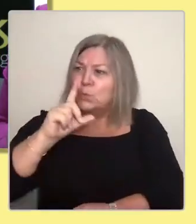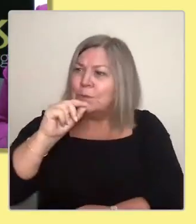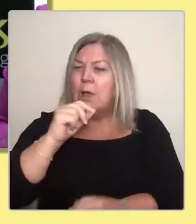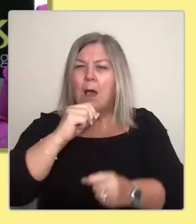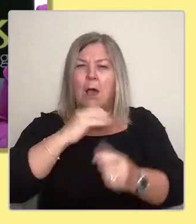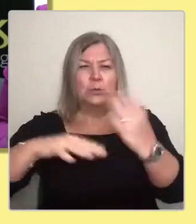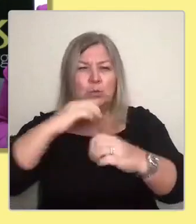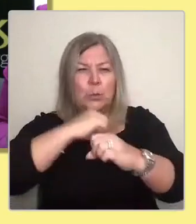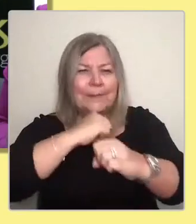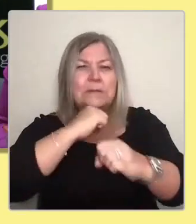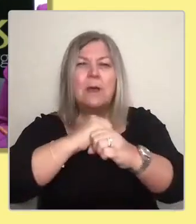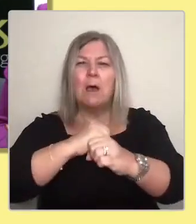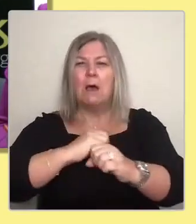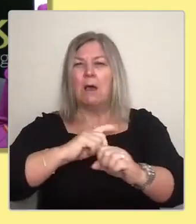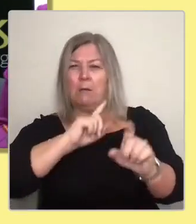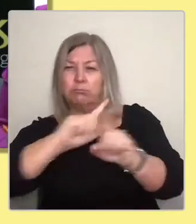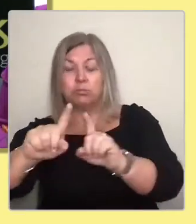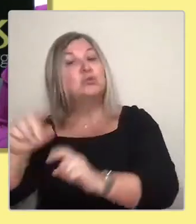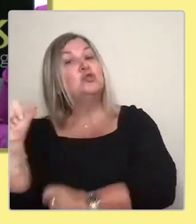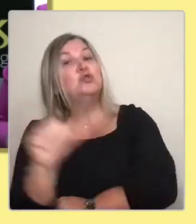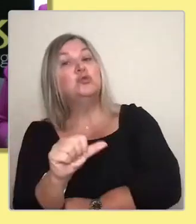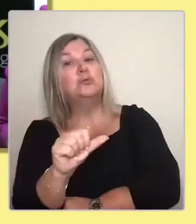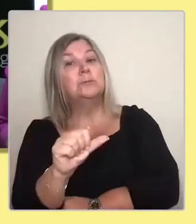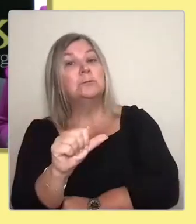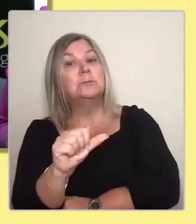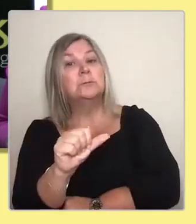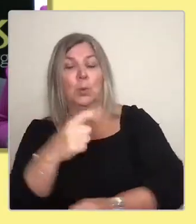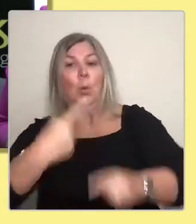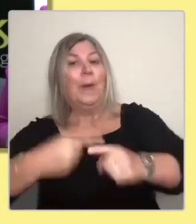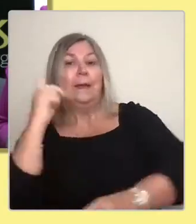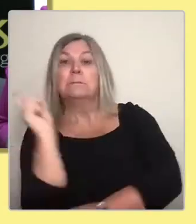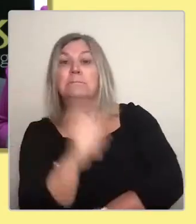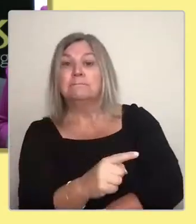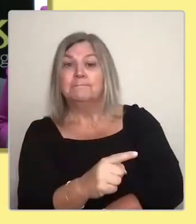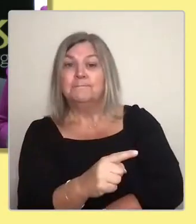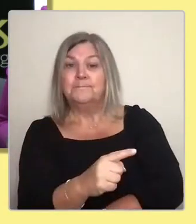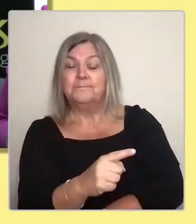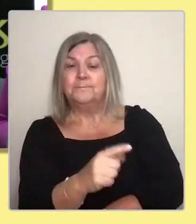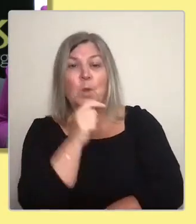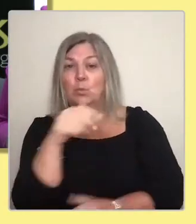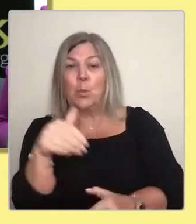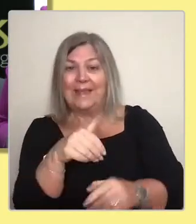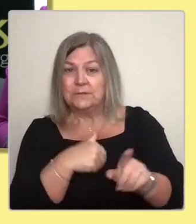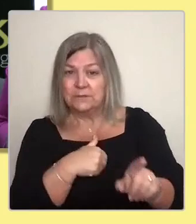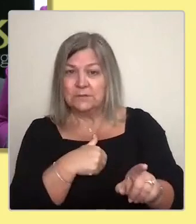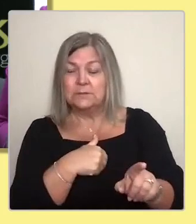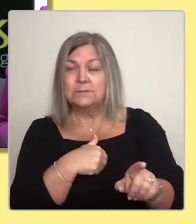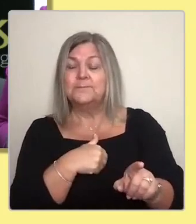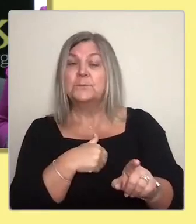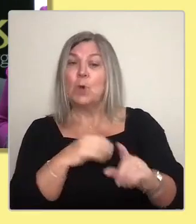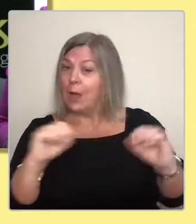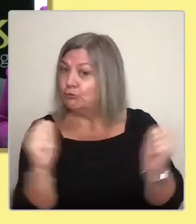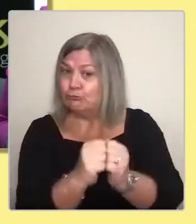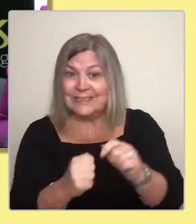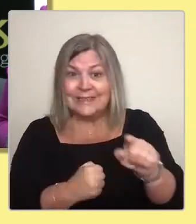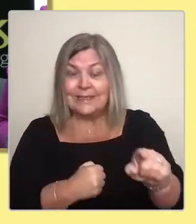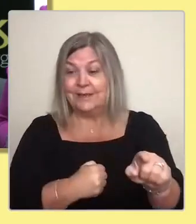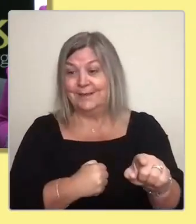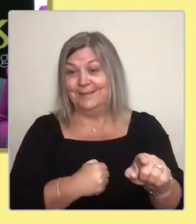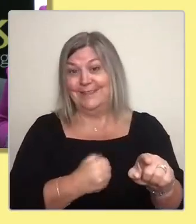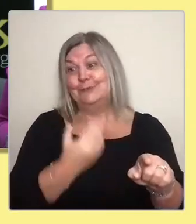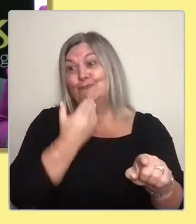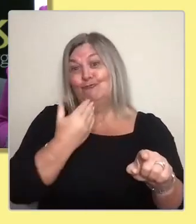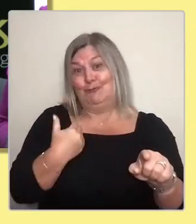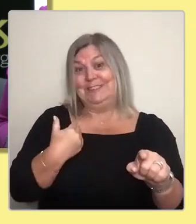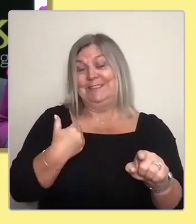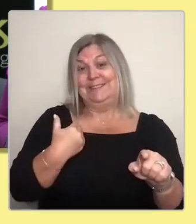people are, where they get their news today. So look, I won't take up too much time other than say I absolutely agree with you. If this last couple of days tells us anything, it